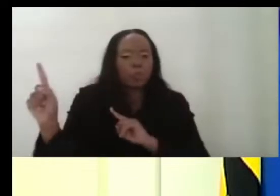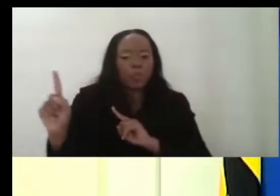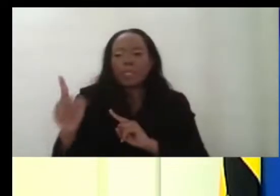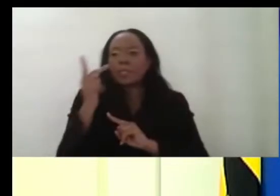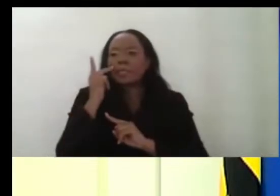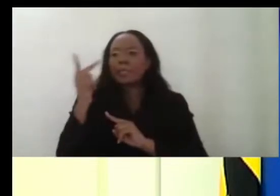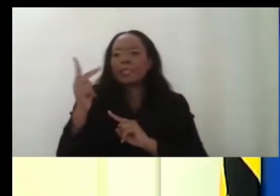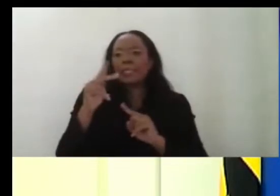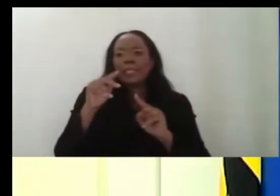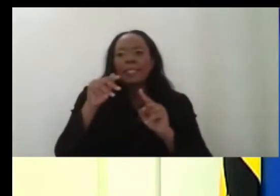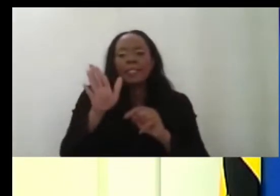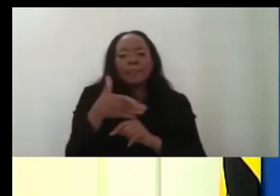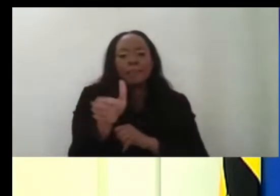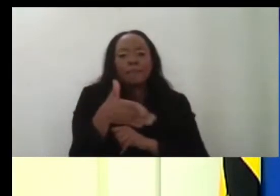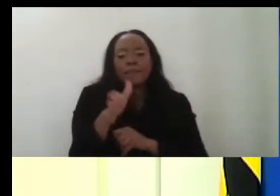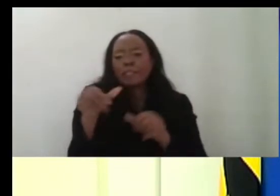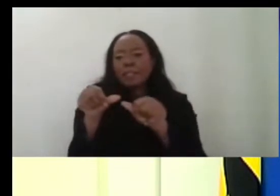down there.